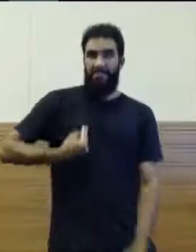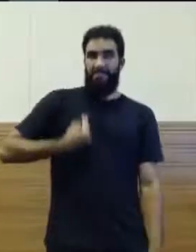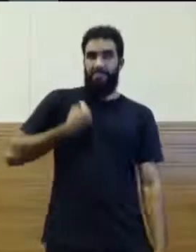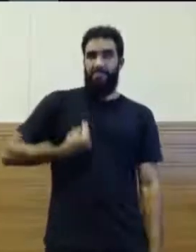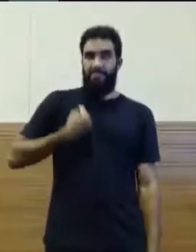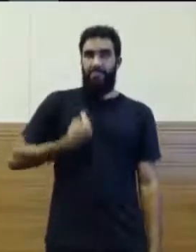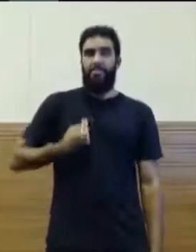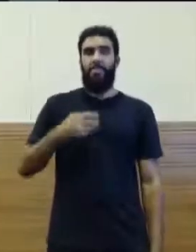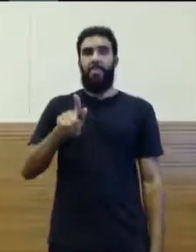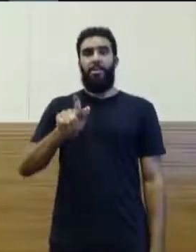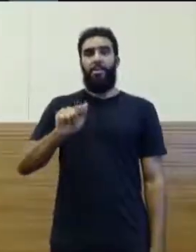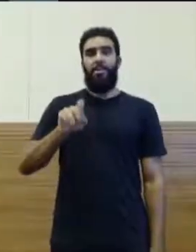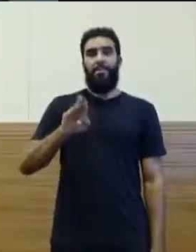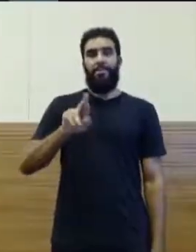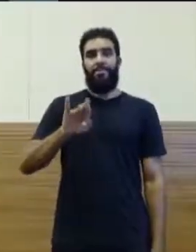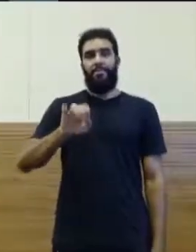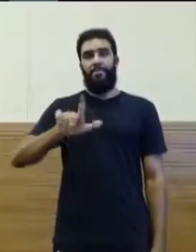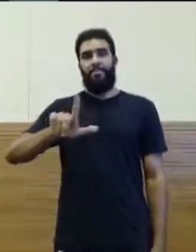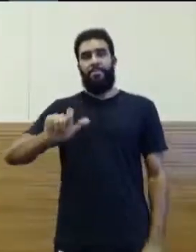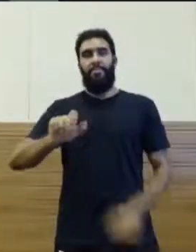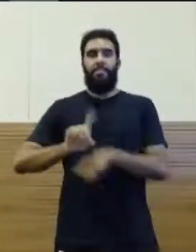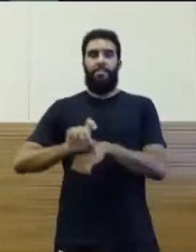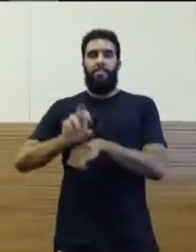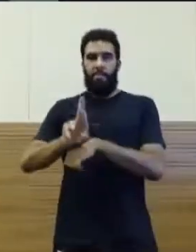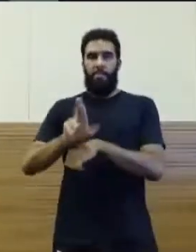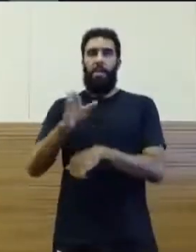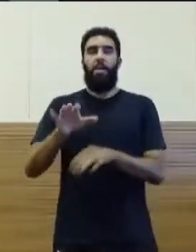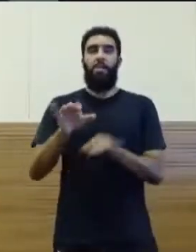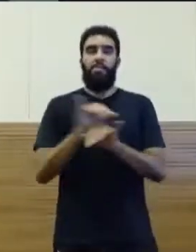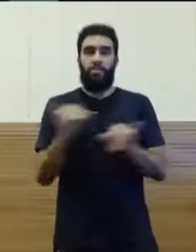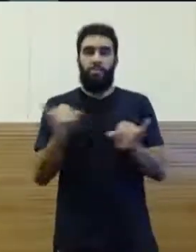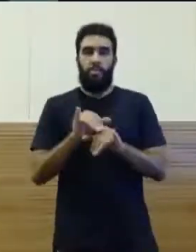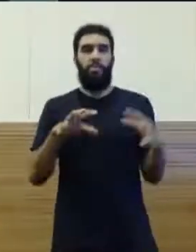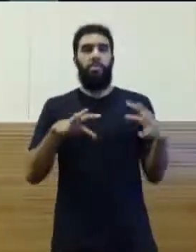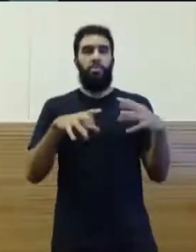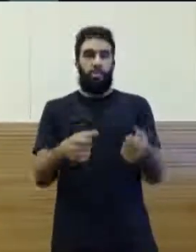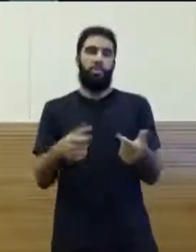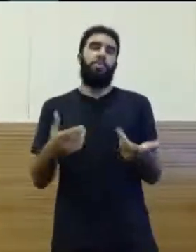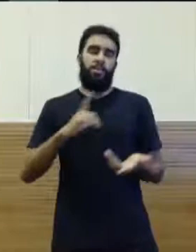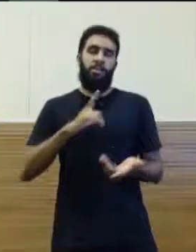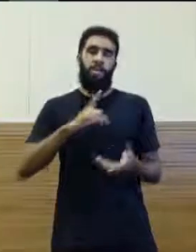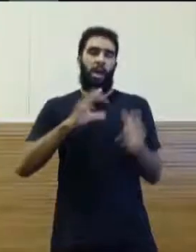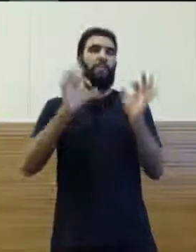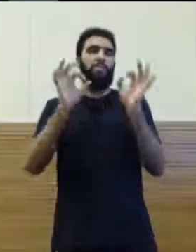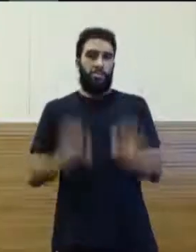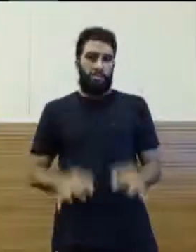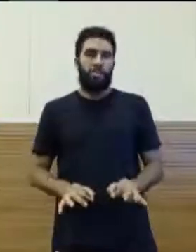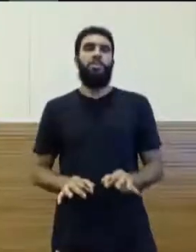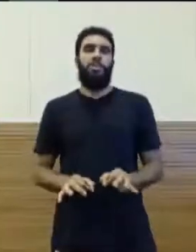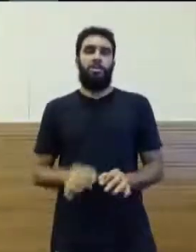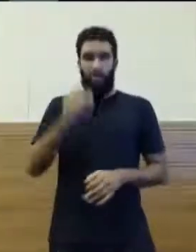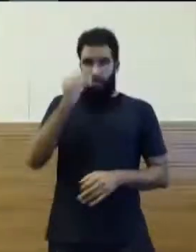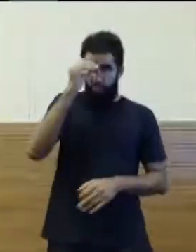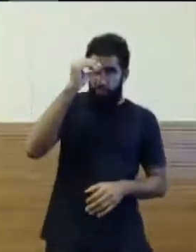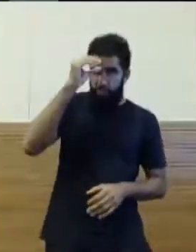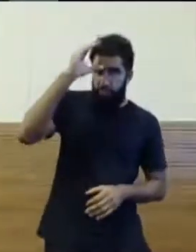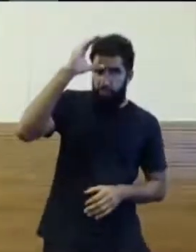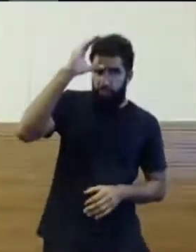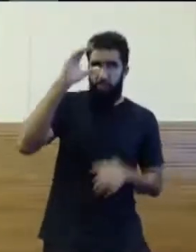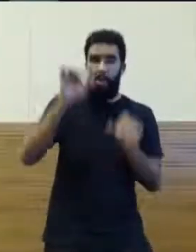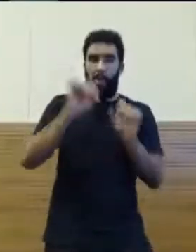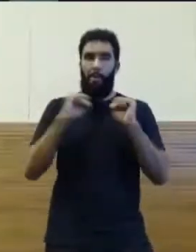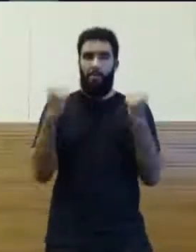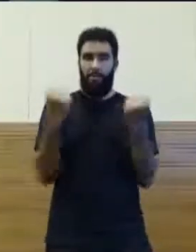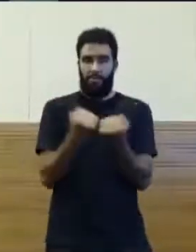da thank the Gabriela presence of novamente Gabriela com Rosero, todas essas and informações with all the sobre o information brasileiro, that enriquecendo mais ainda the a nossa search sociedade.